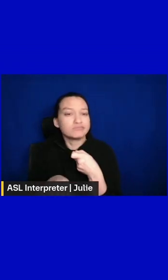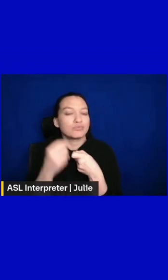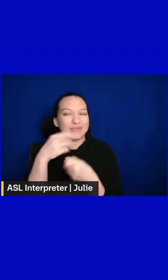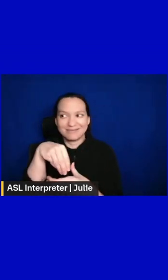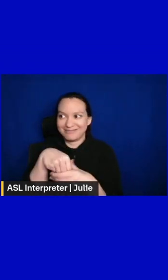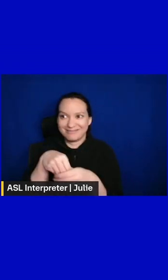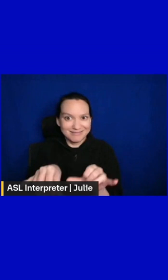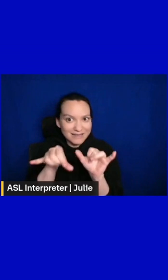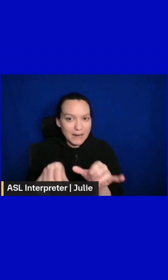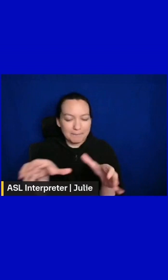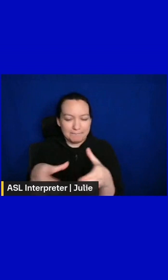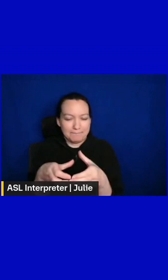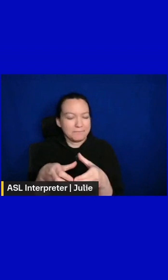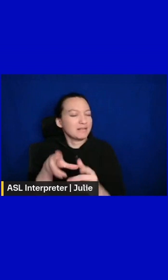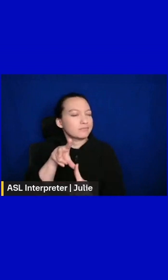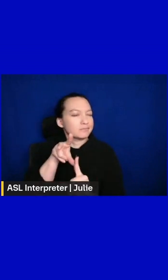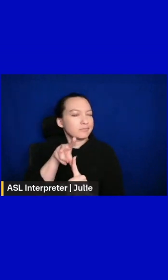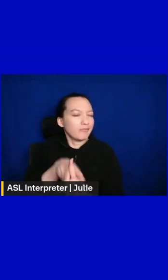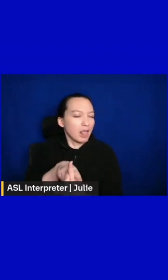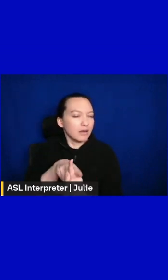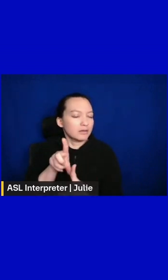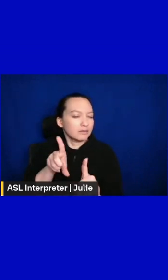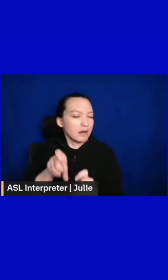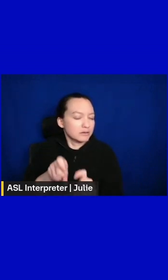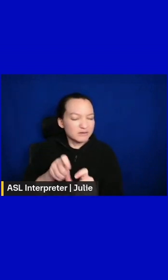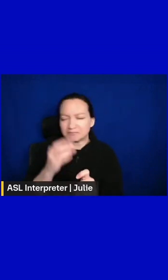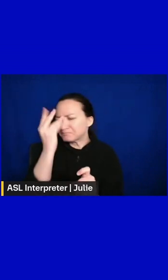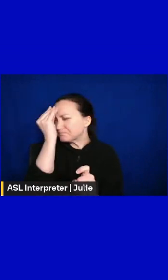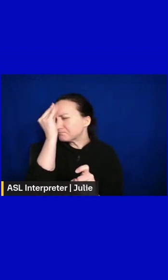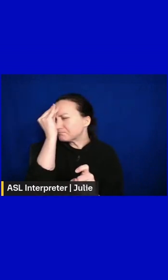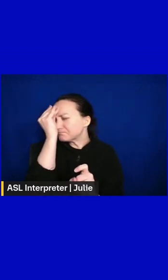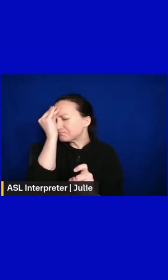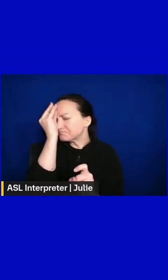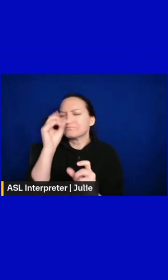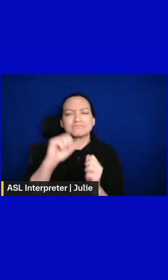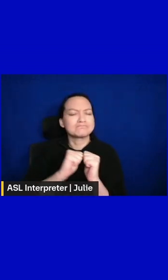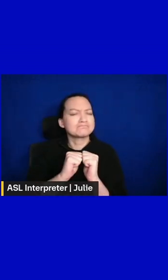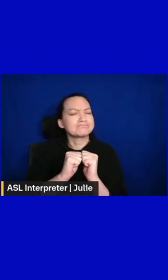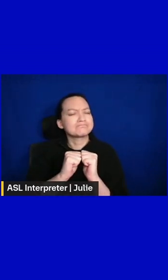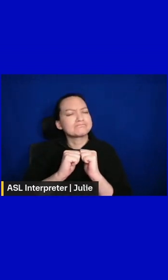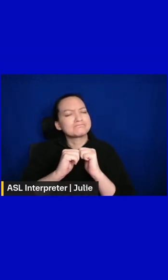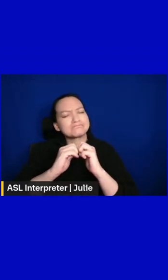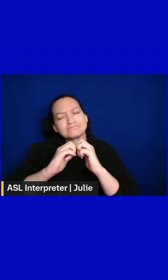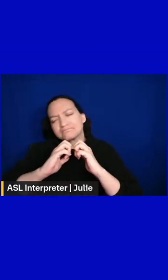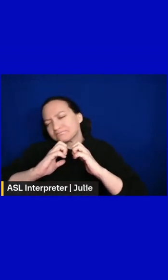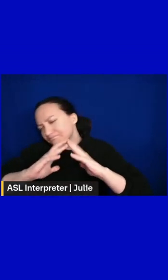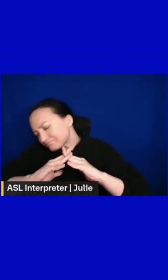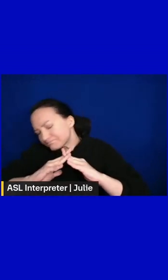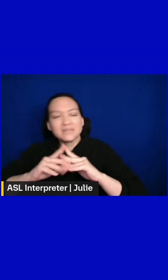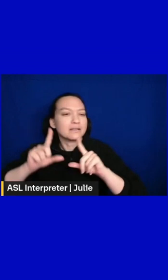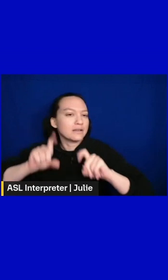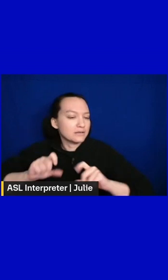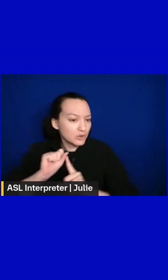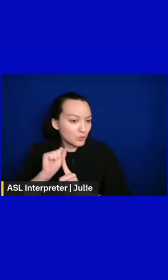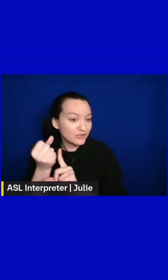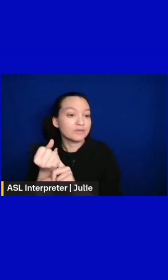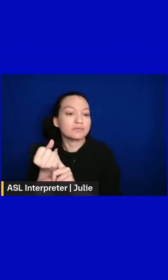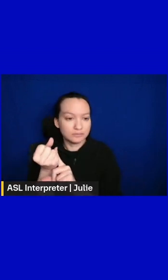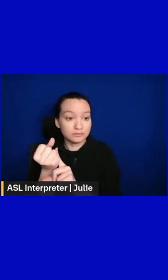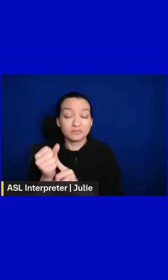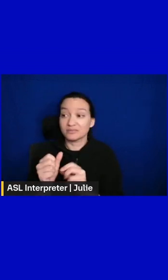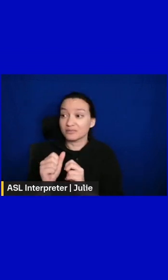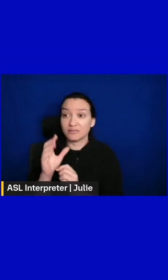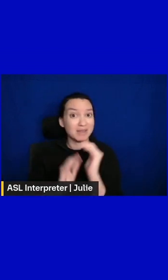the same test file. So think about that as you consider how you build your test cases. If you're building a